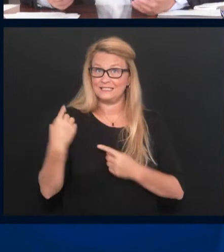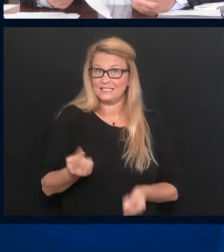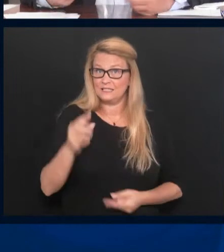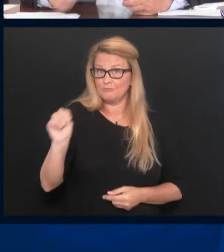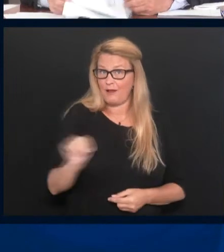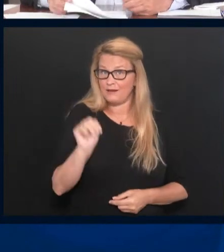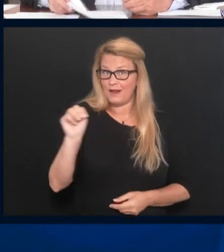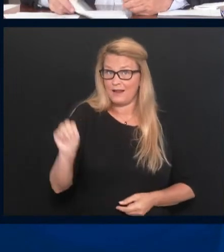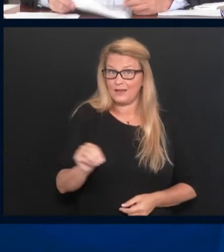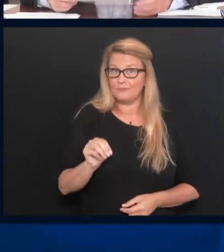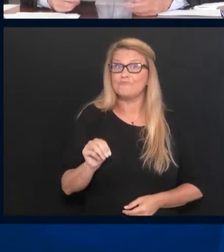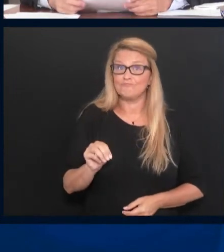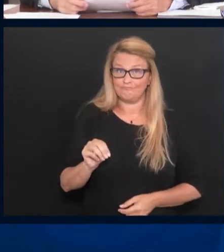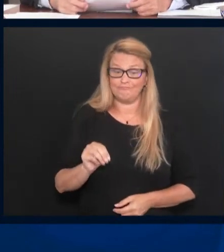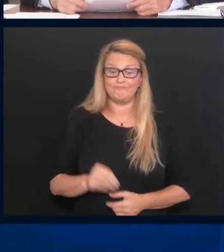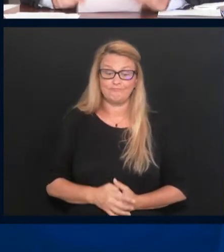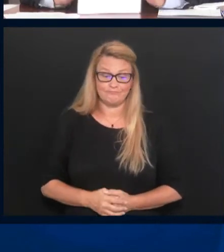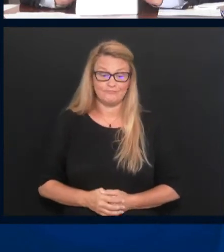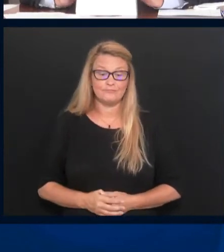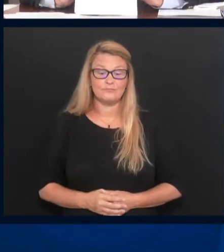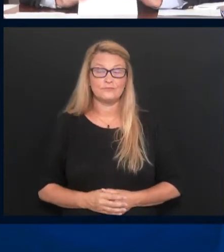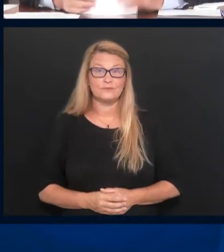That's,